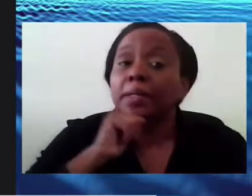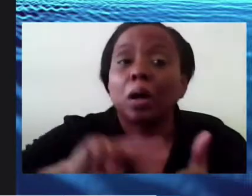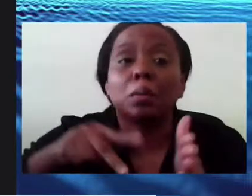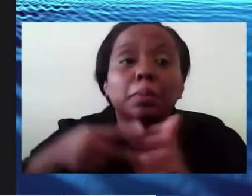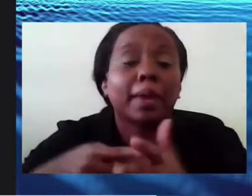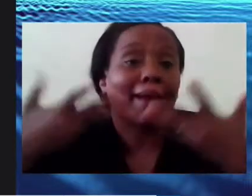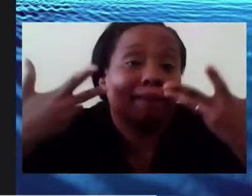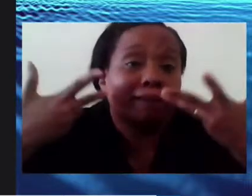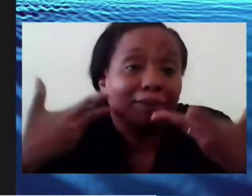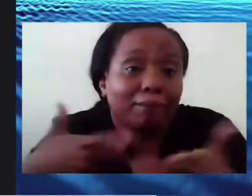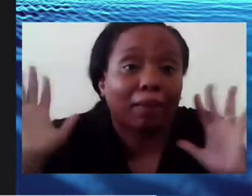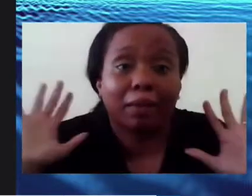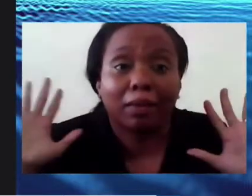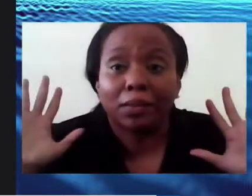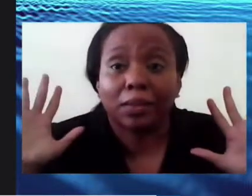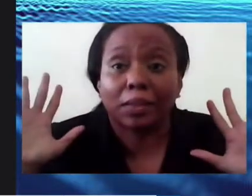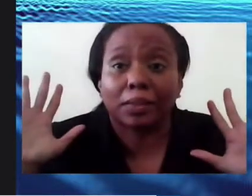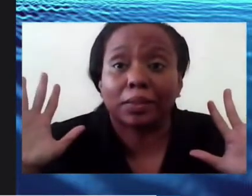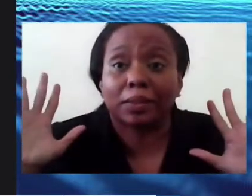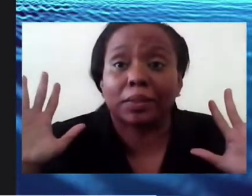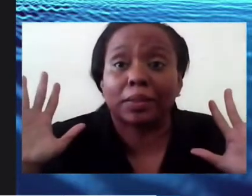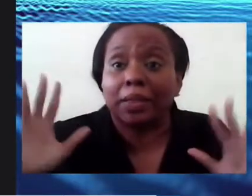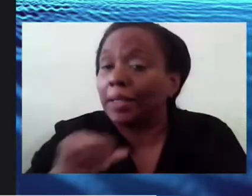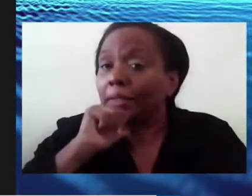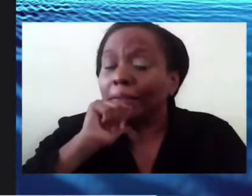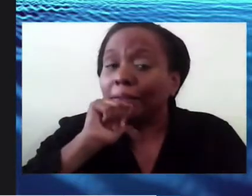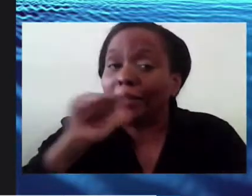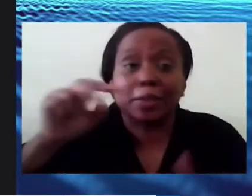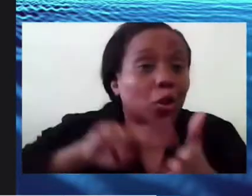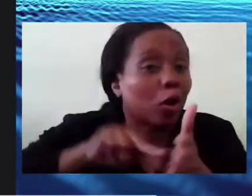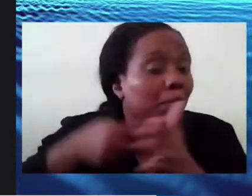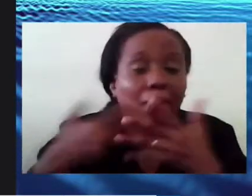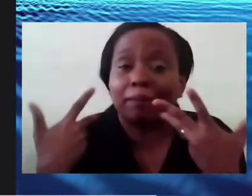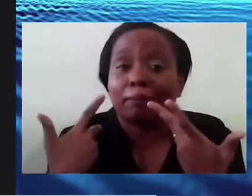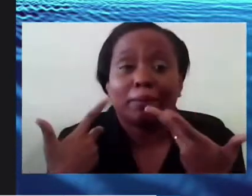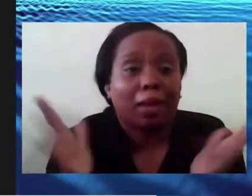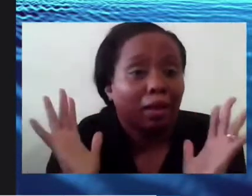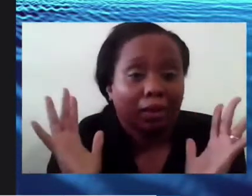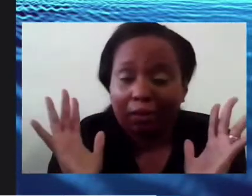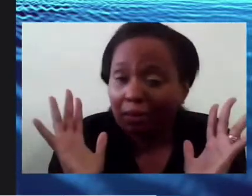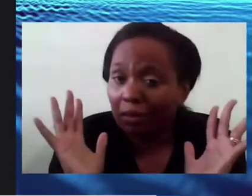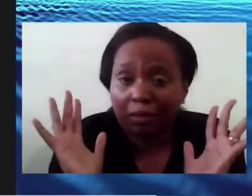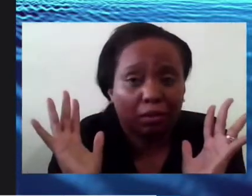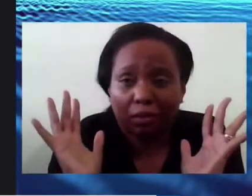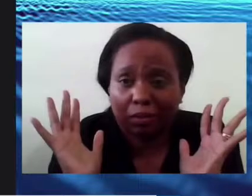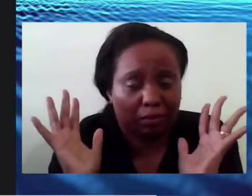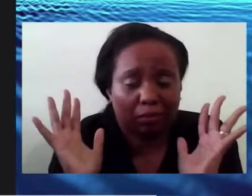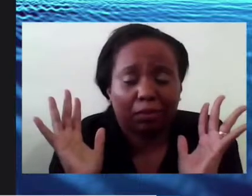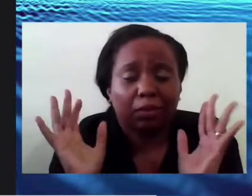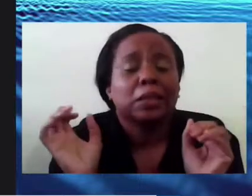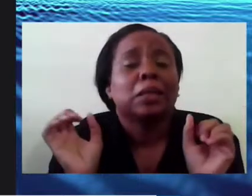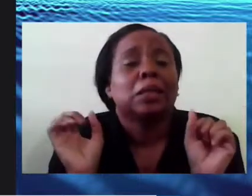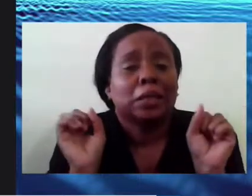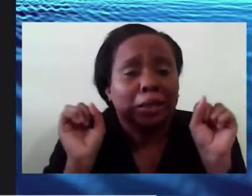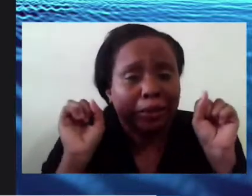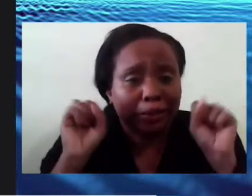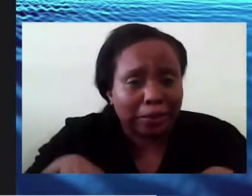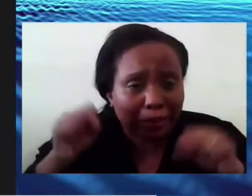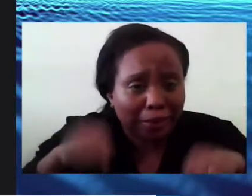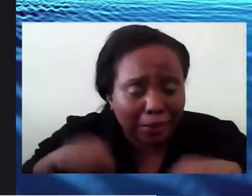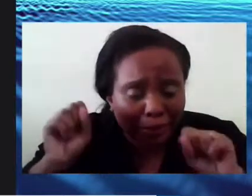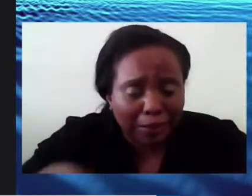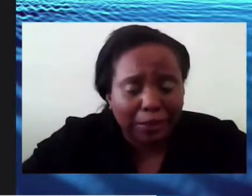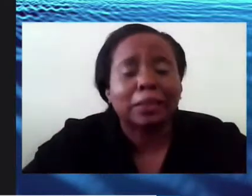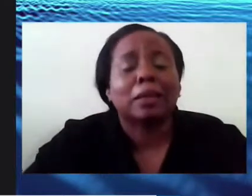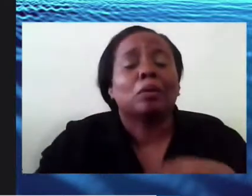this time. So in its current pattern of seismicity may indicate that there's periodic growth of a lava dome,